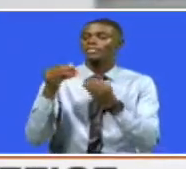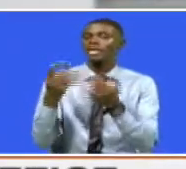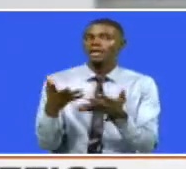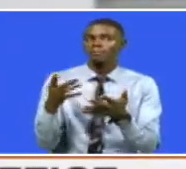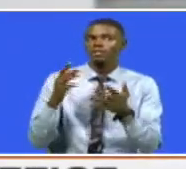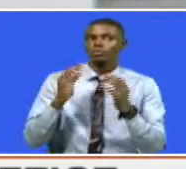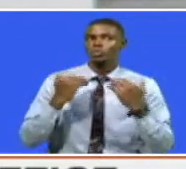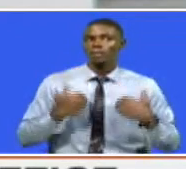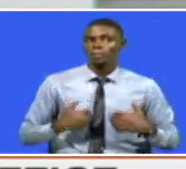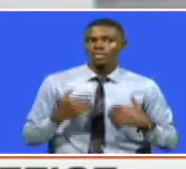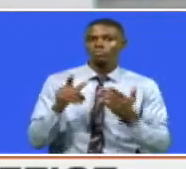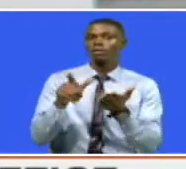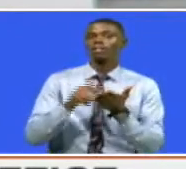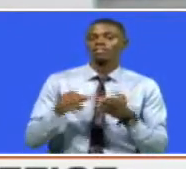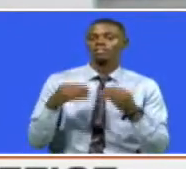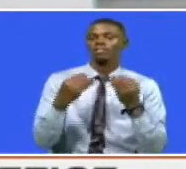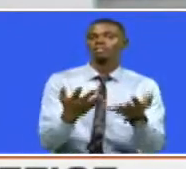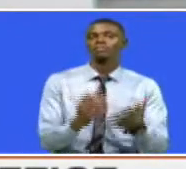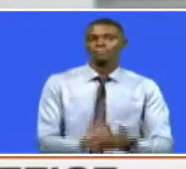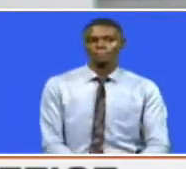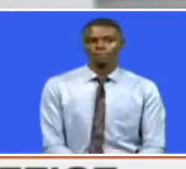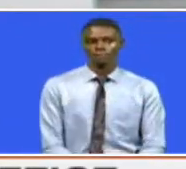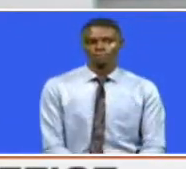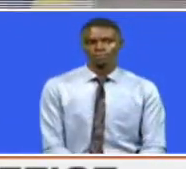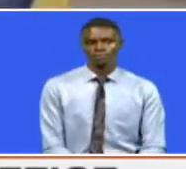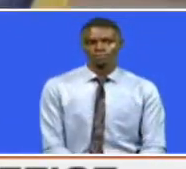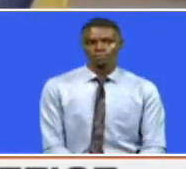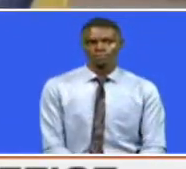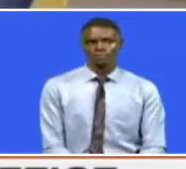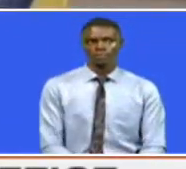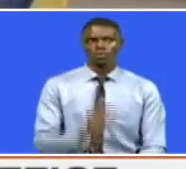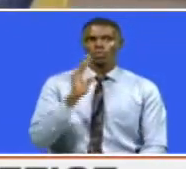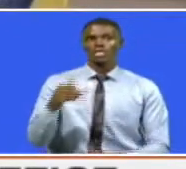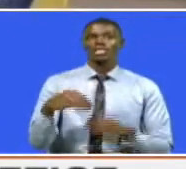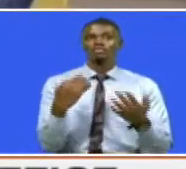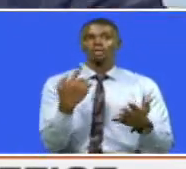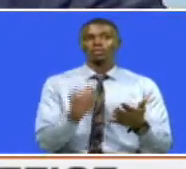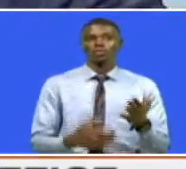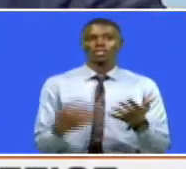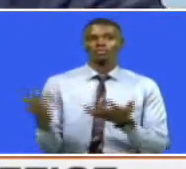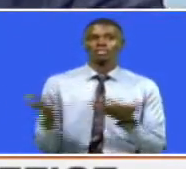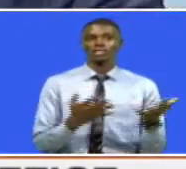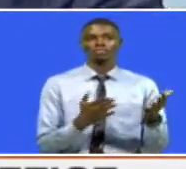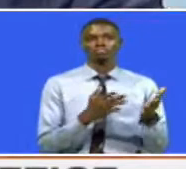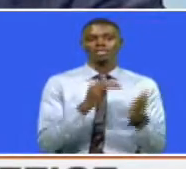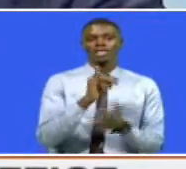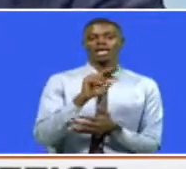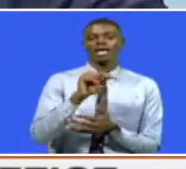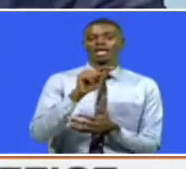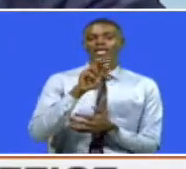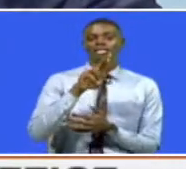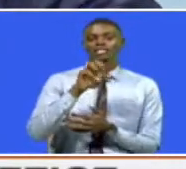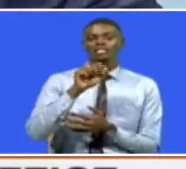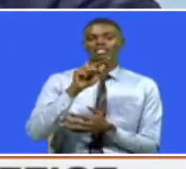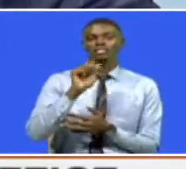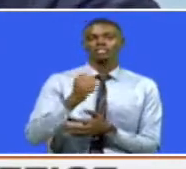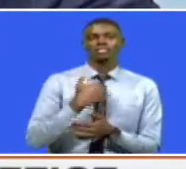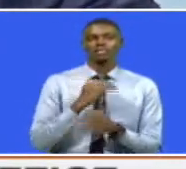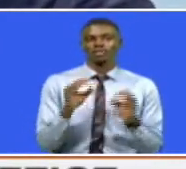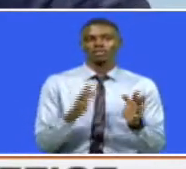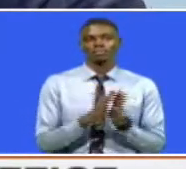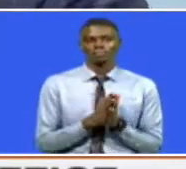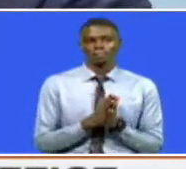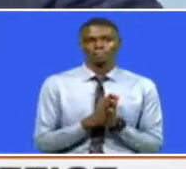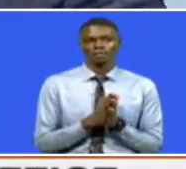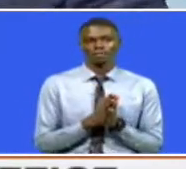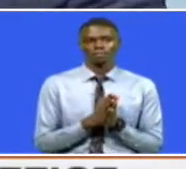who's lent or the institution that has lent this money? We'll just basically give back what we have been given. There's no interest on it. So it's interest-free loan. Yeah, it has